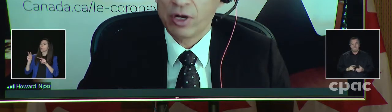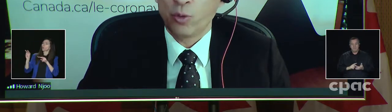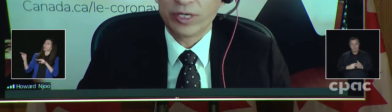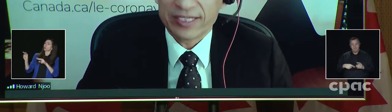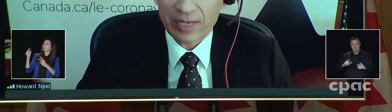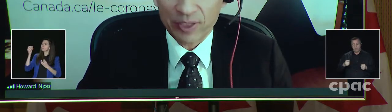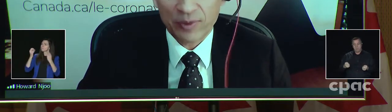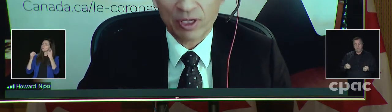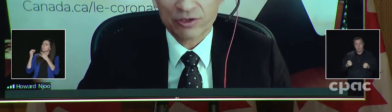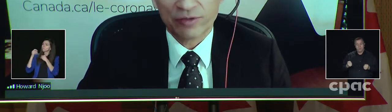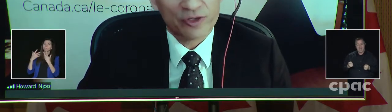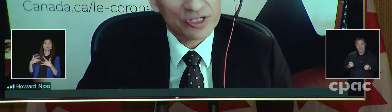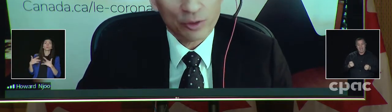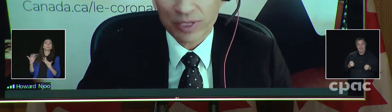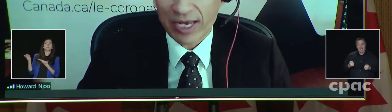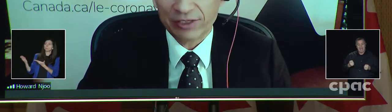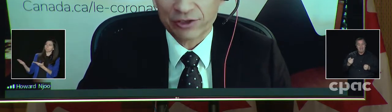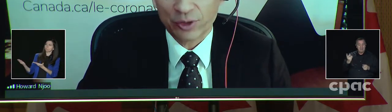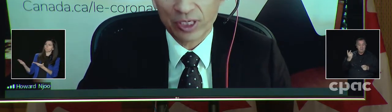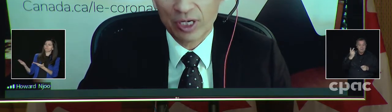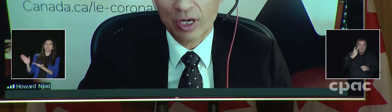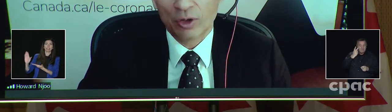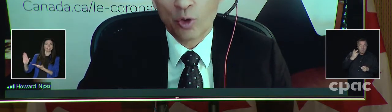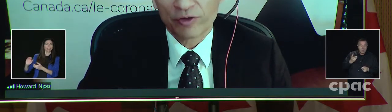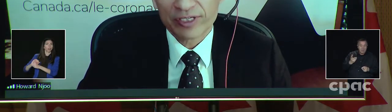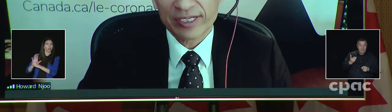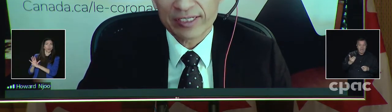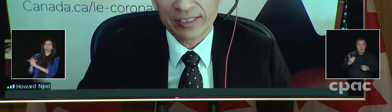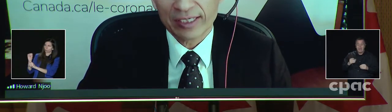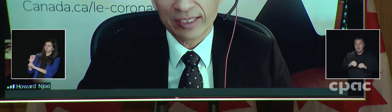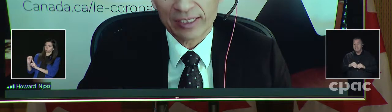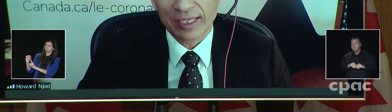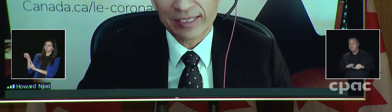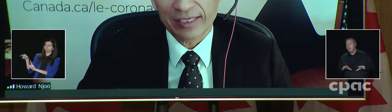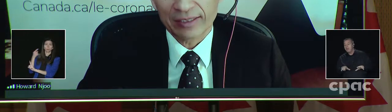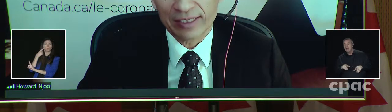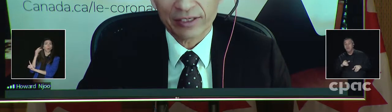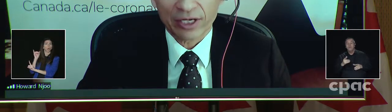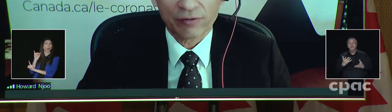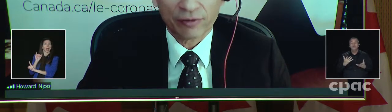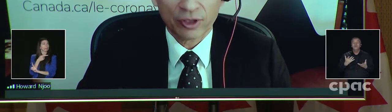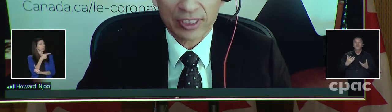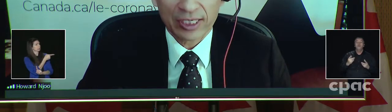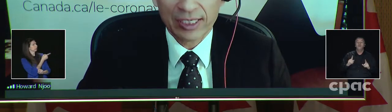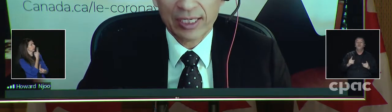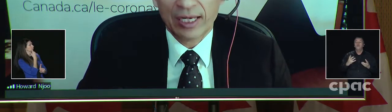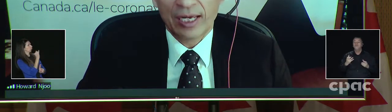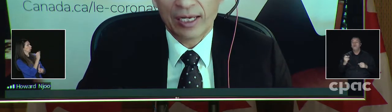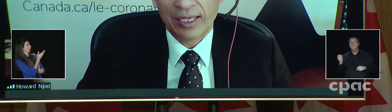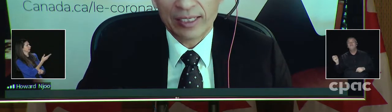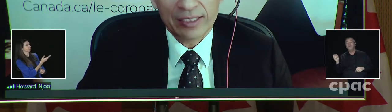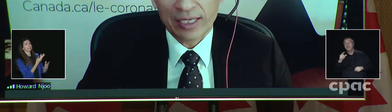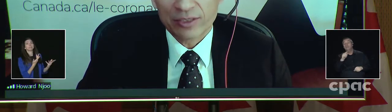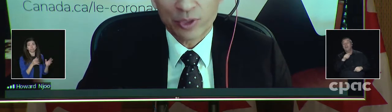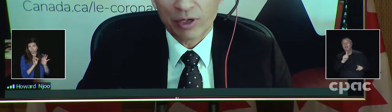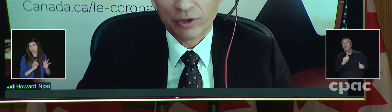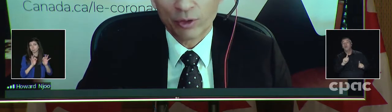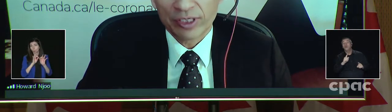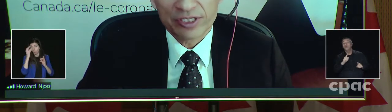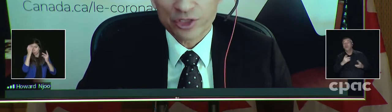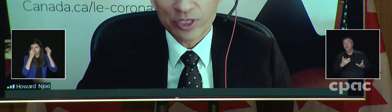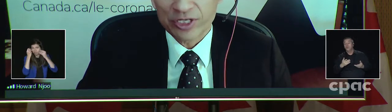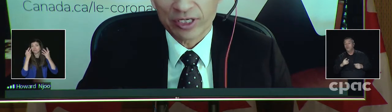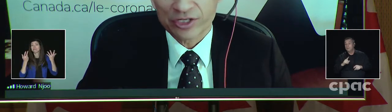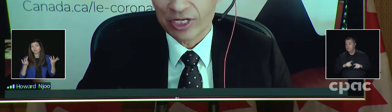coverage? What is the epidemiology if you're still planning to go overseas and take a careful look? And as we all